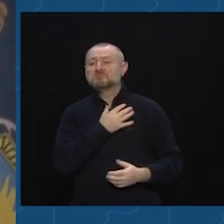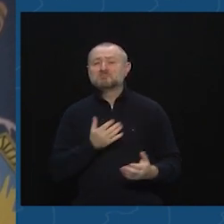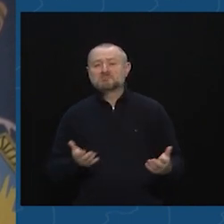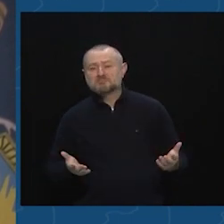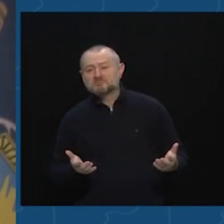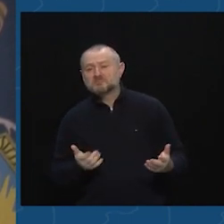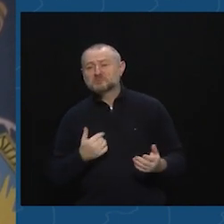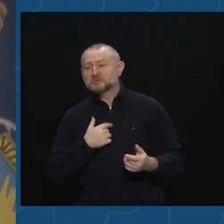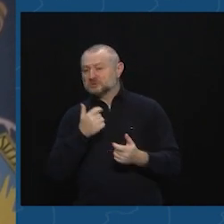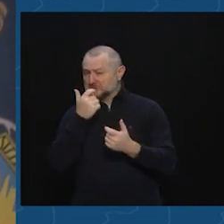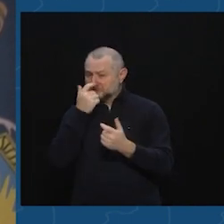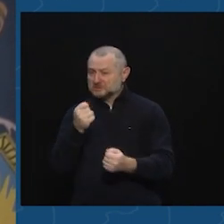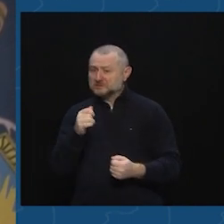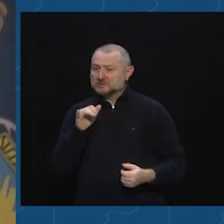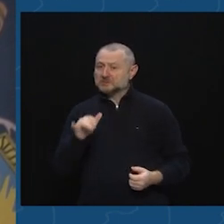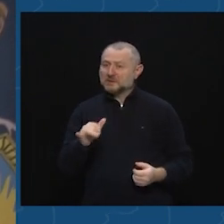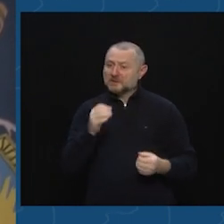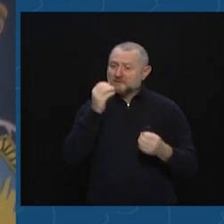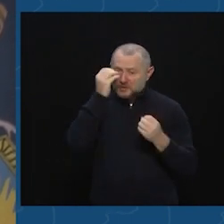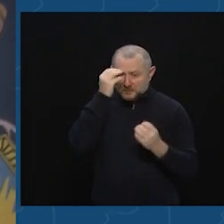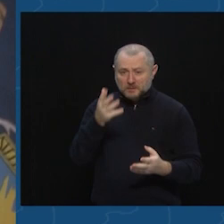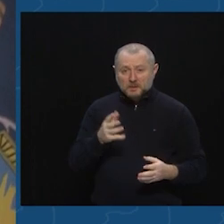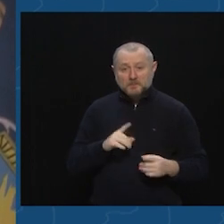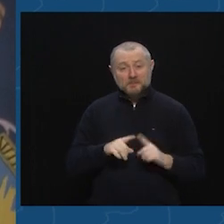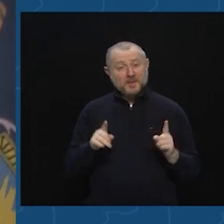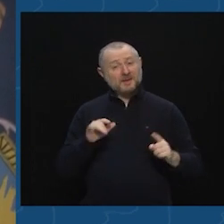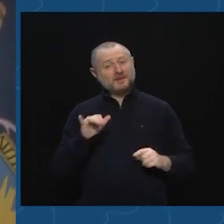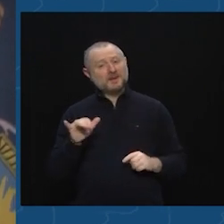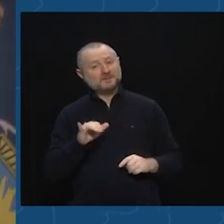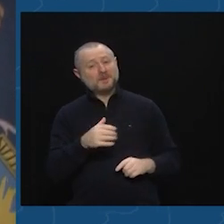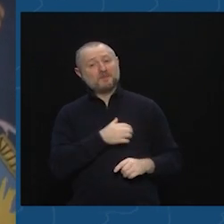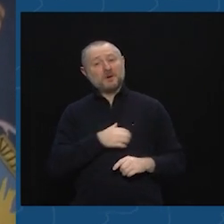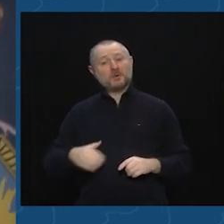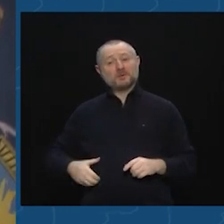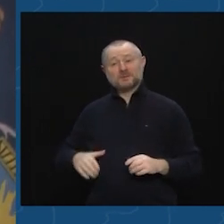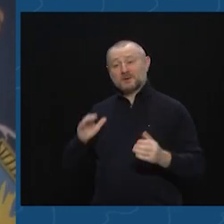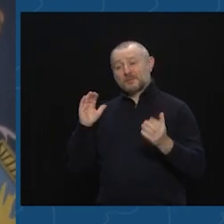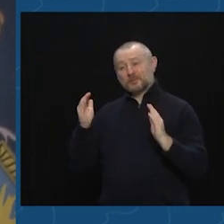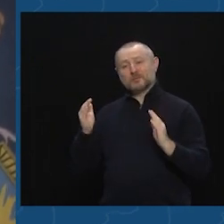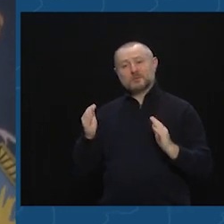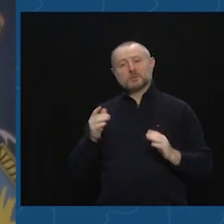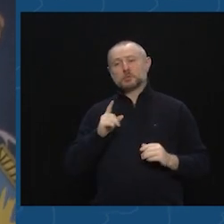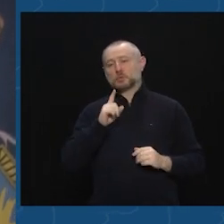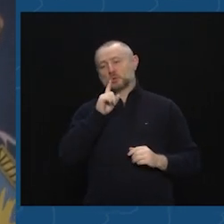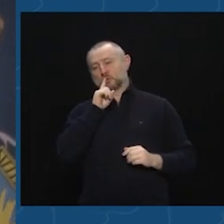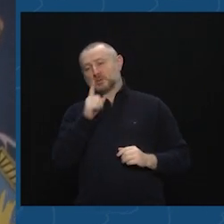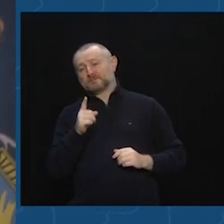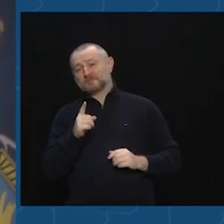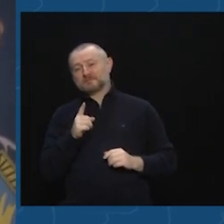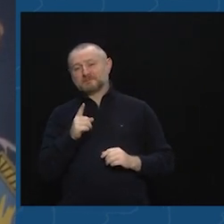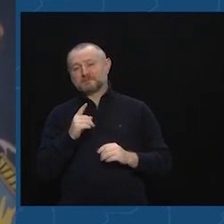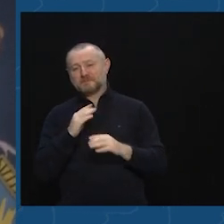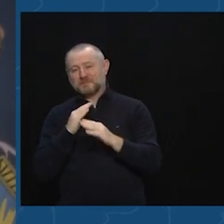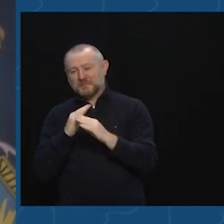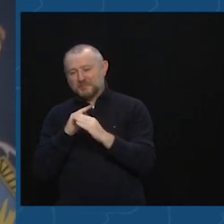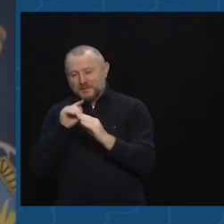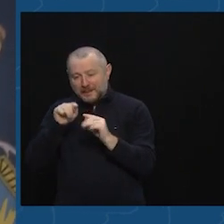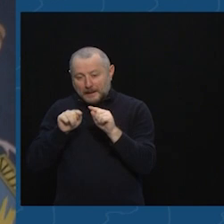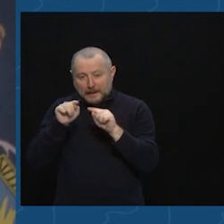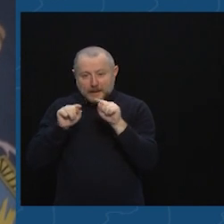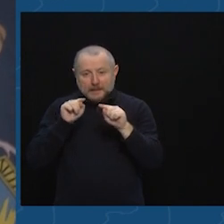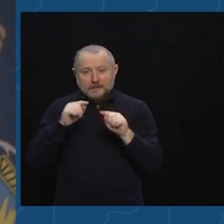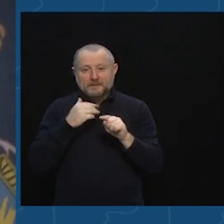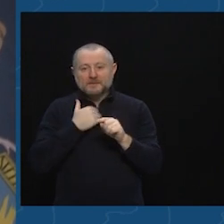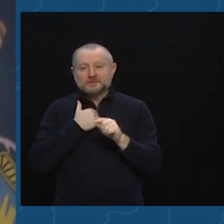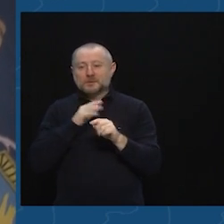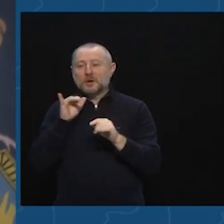about damming up individual rivers. Today, the river we're talking about is the river that leads illegal guns from other states to